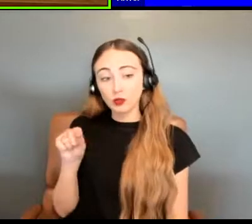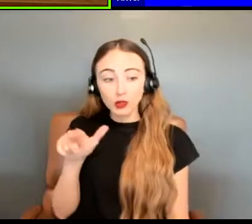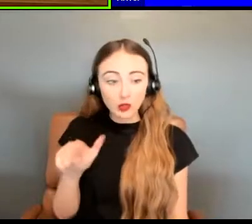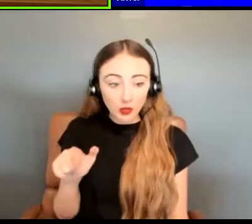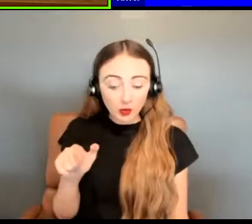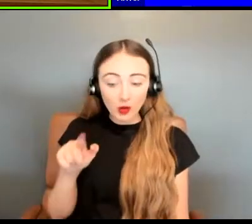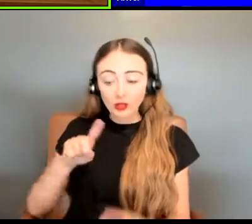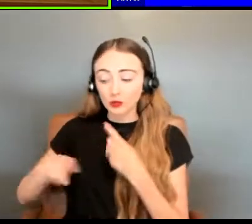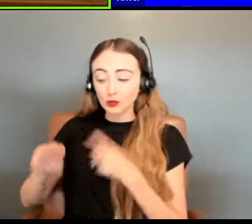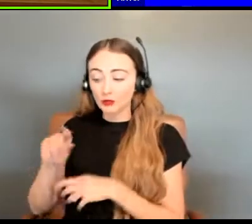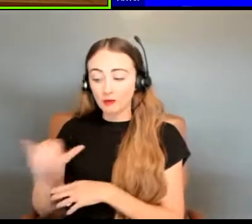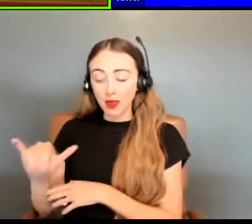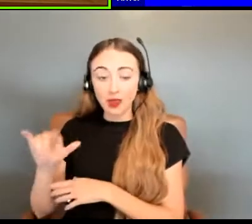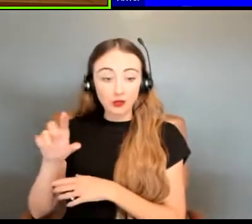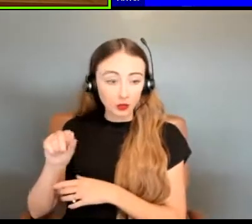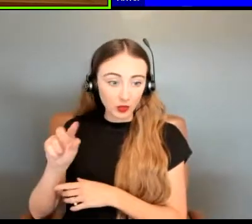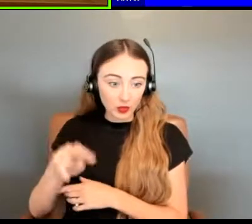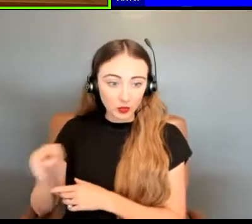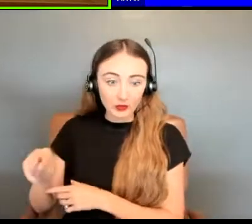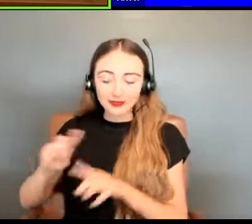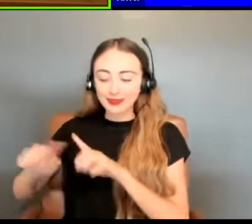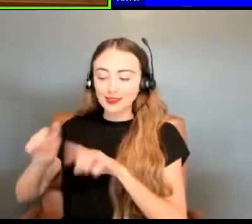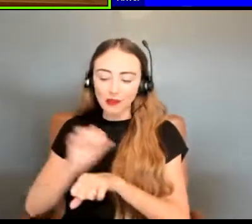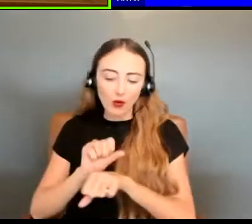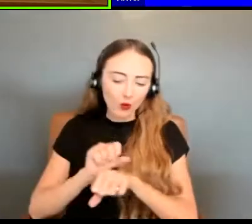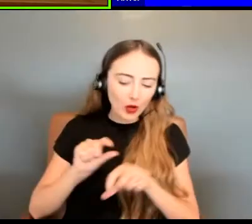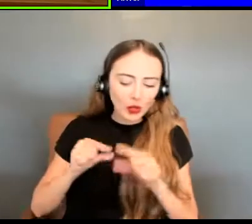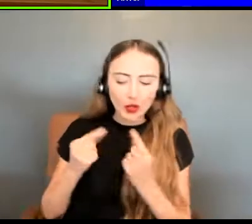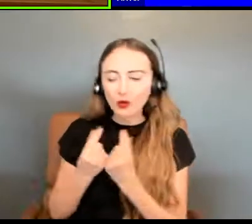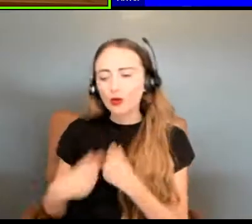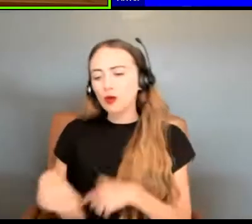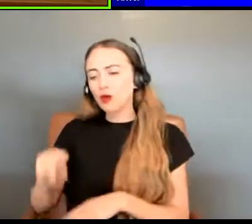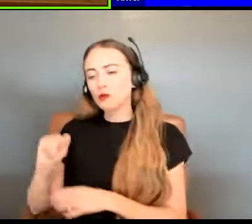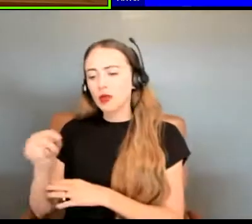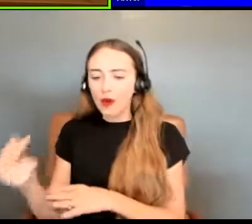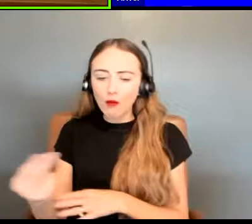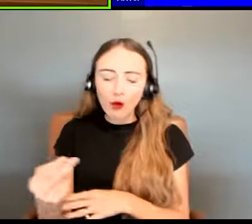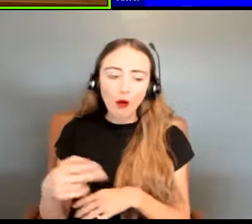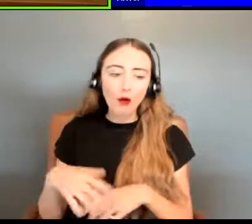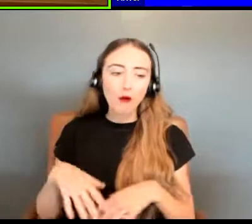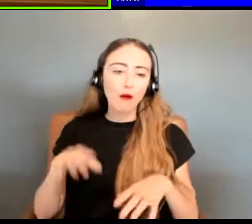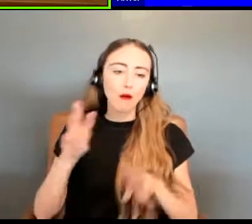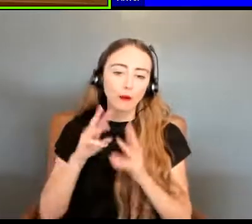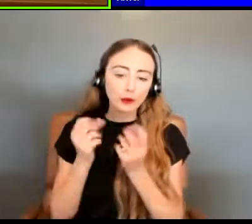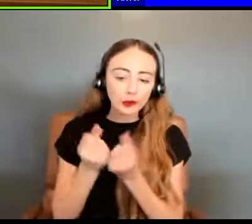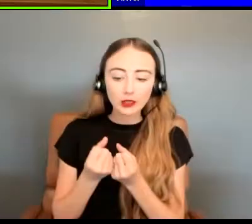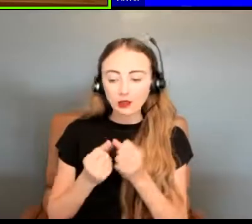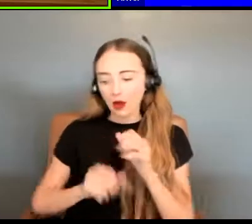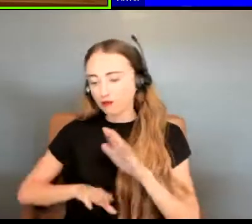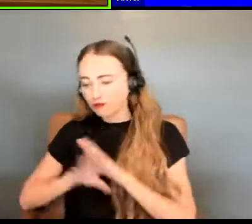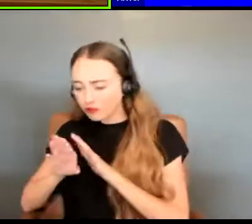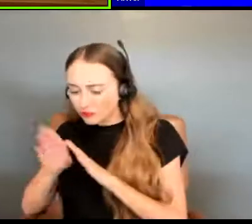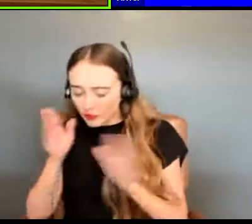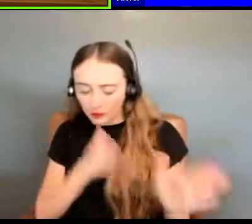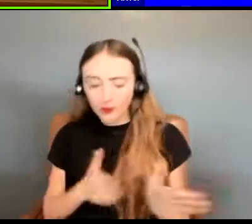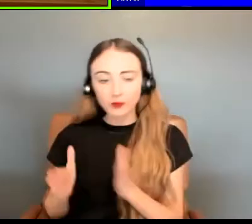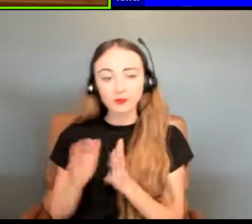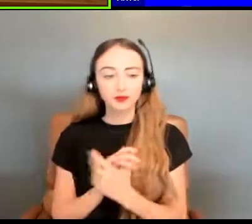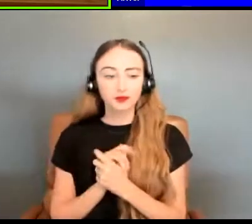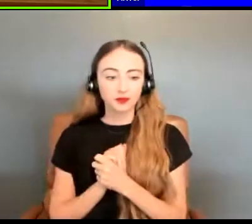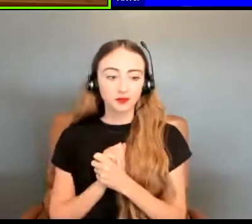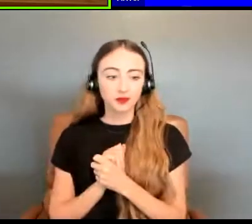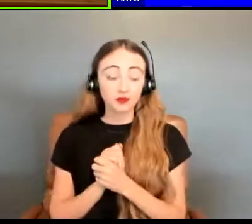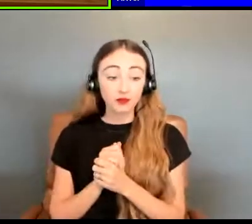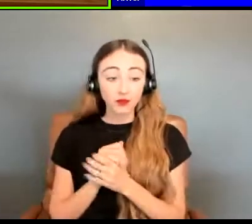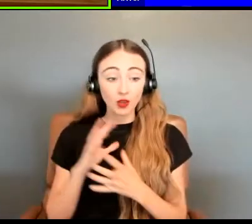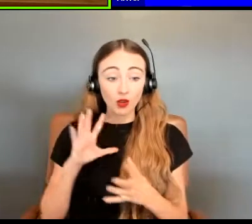May of 2022, a number of working groups, town halls, focus groups, community meetings, and workshops were held to develop the plan. In all,